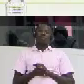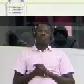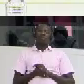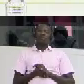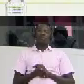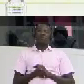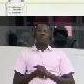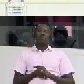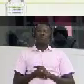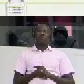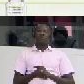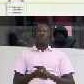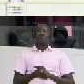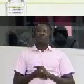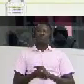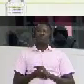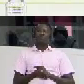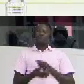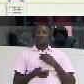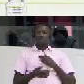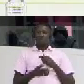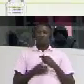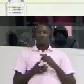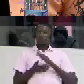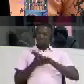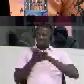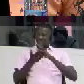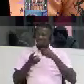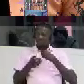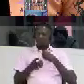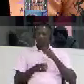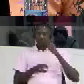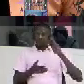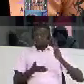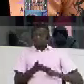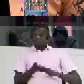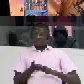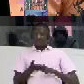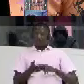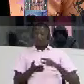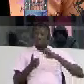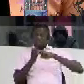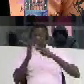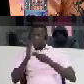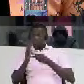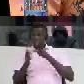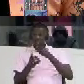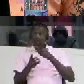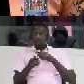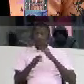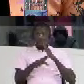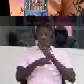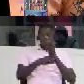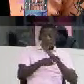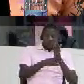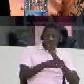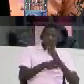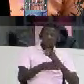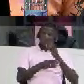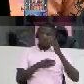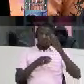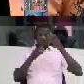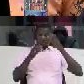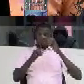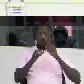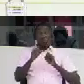it. Just in brief, I would just like to confirm. So in a sense, you are the liaison between the command and